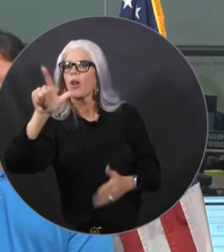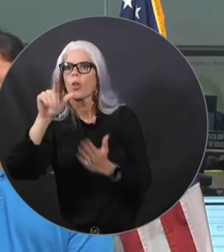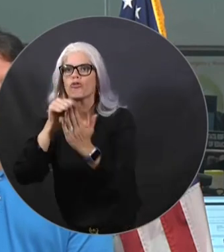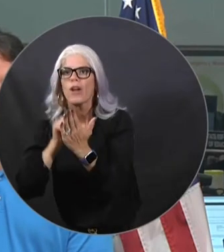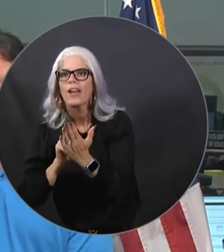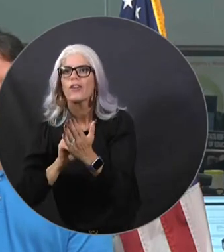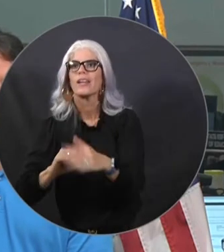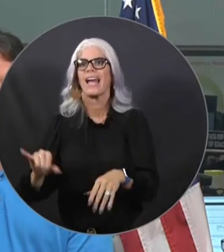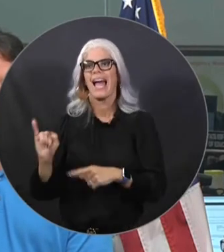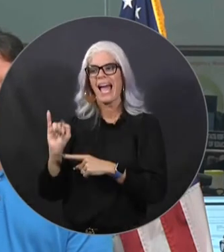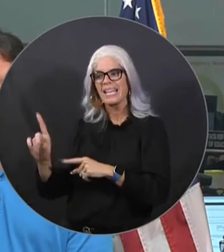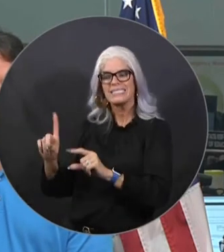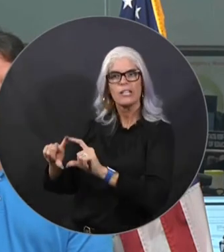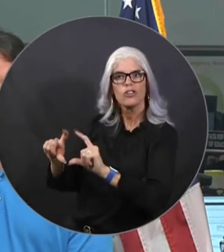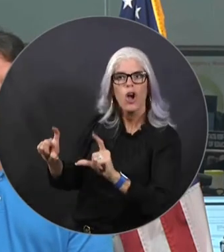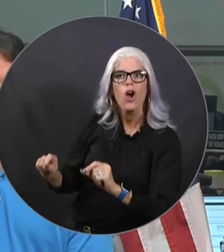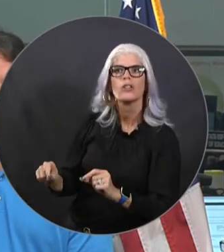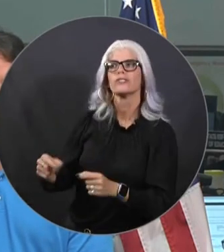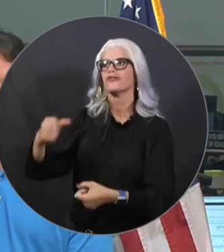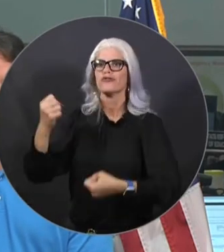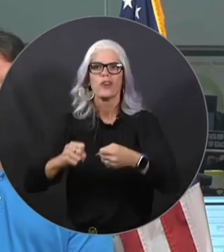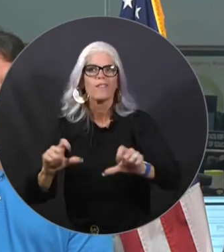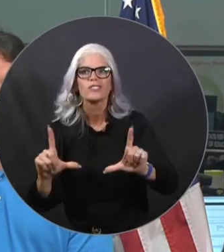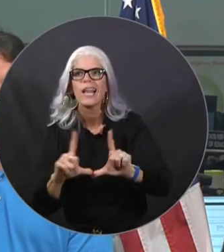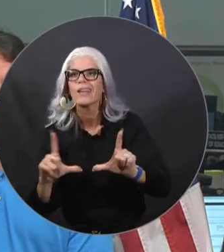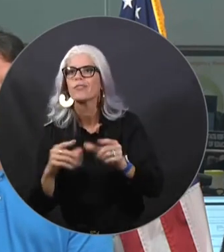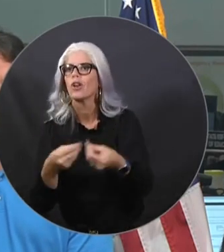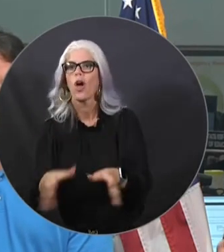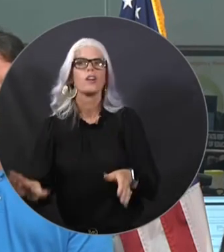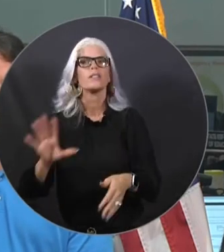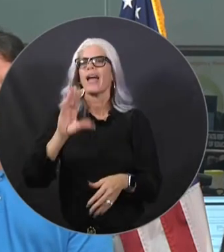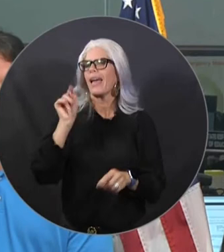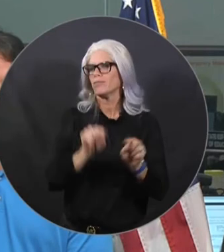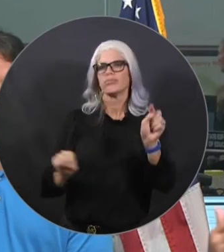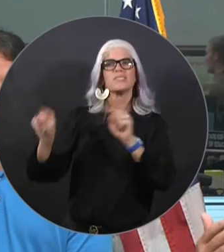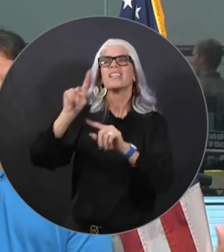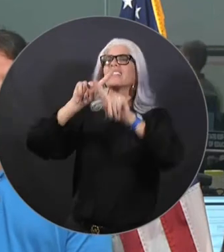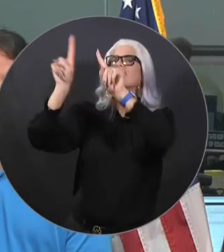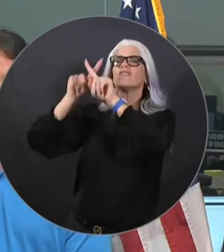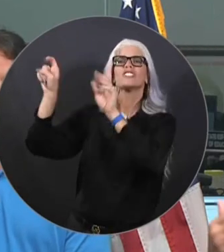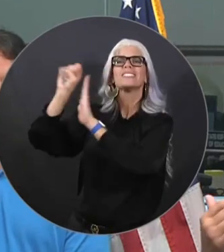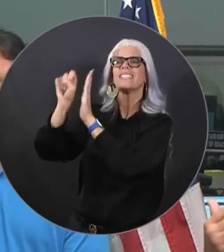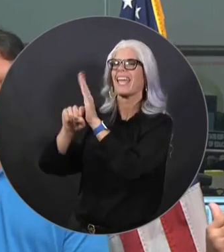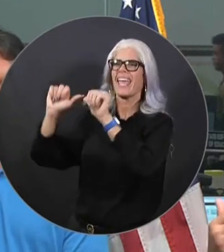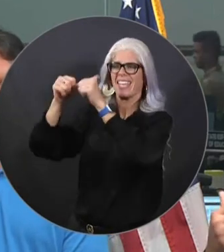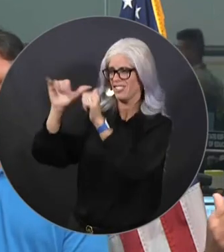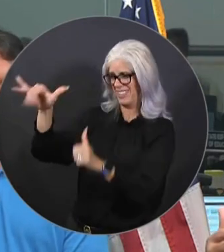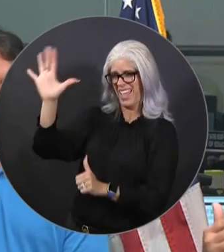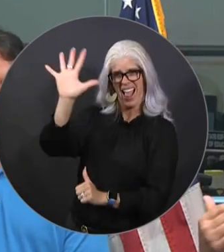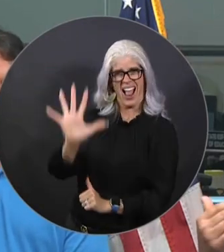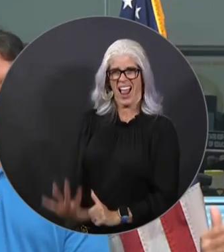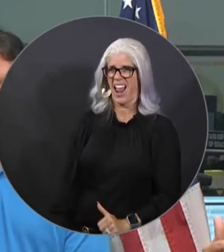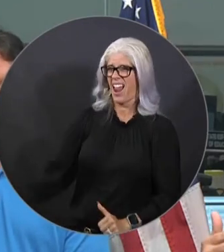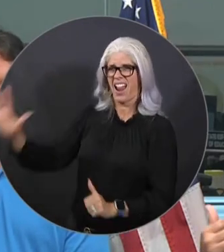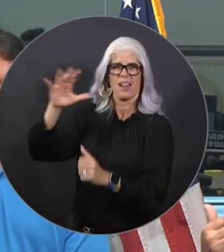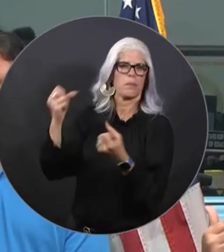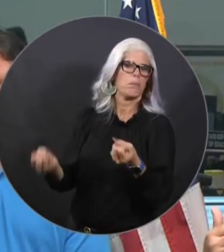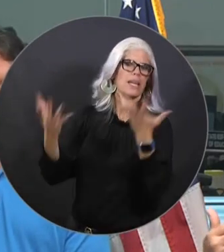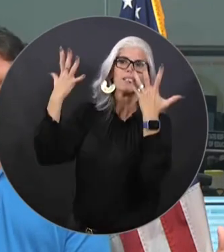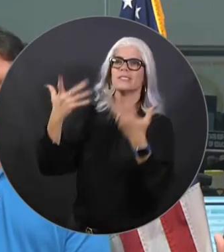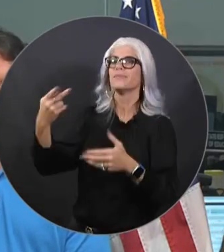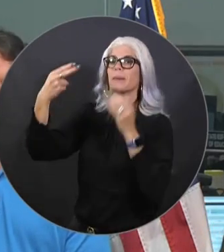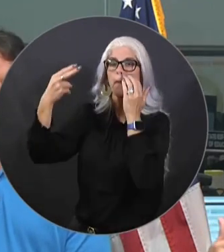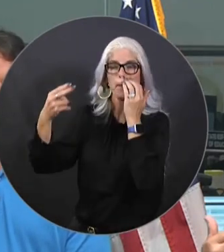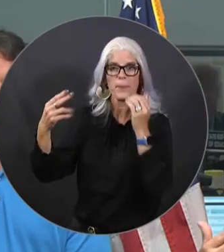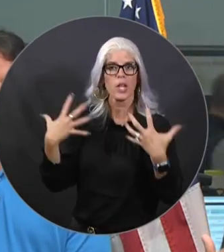have been lost, and the other state agency that's helped us out. There's a laundry list of Human Services, Department of Elder Affairs, Veterans